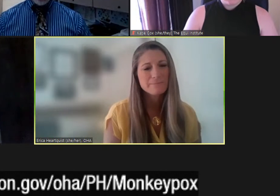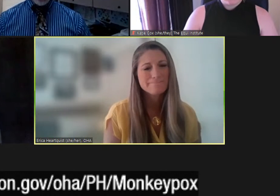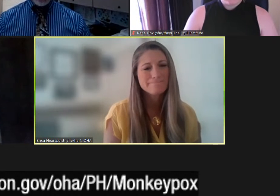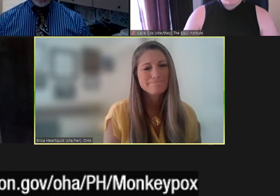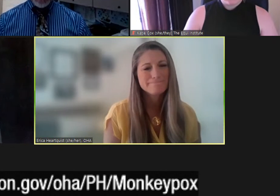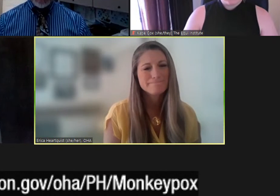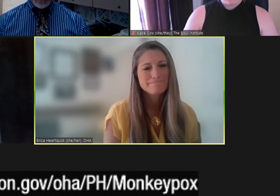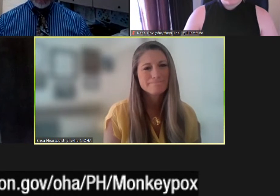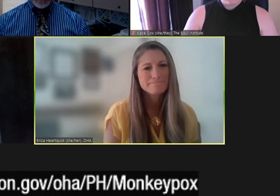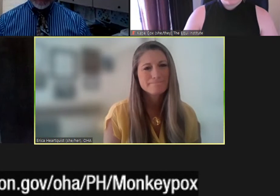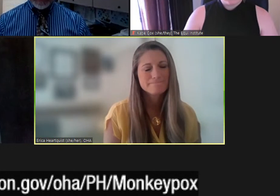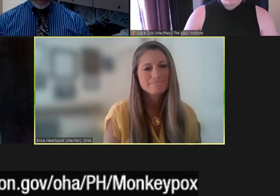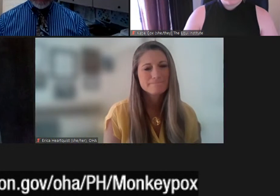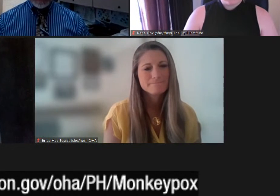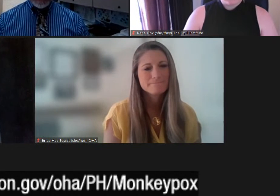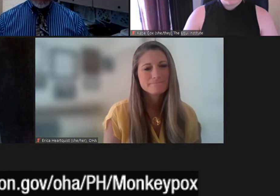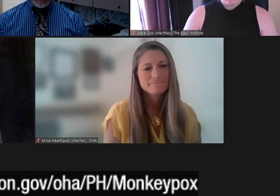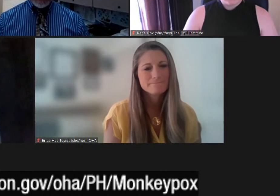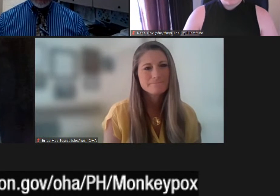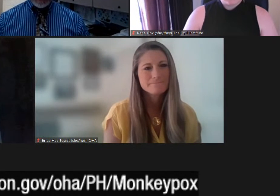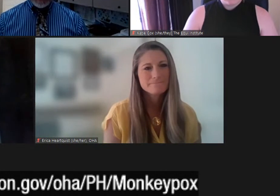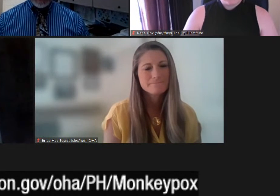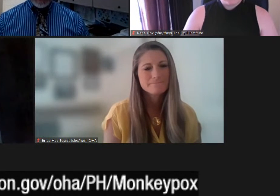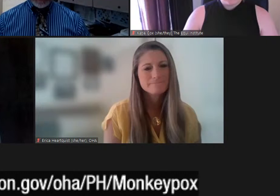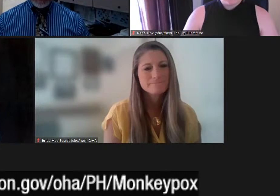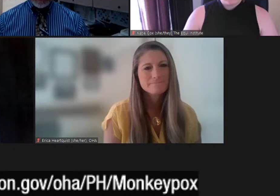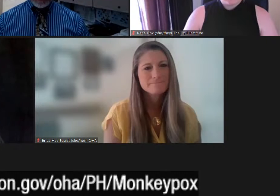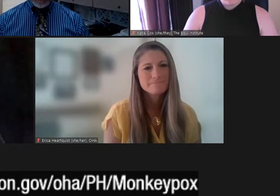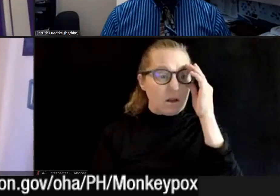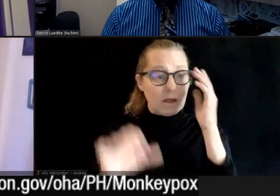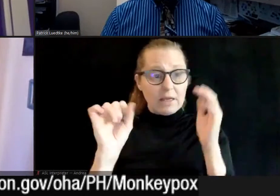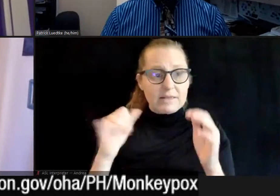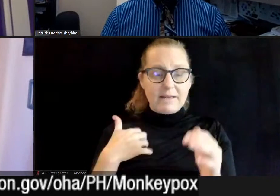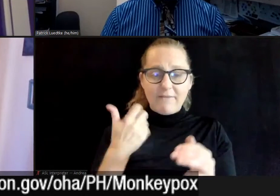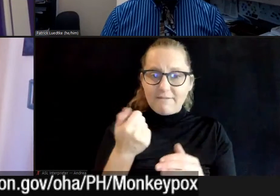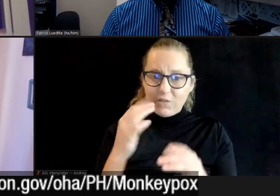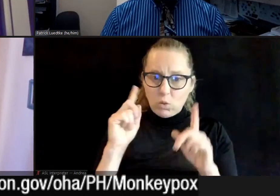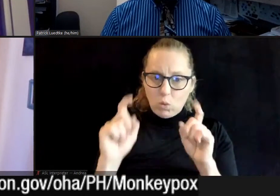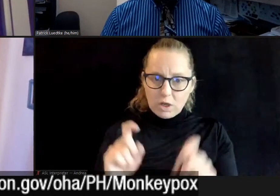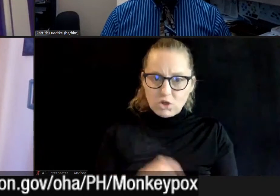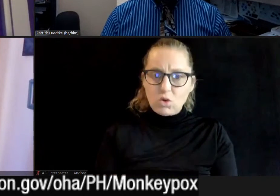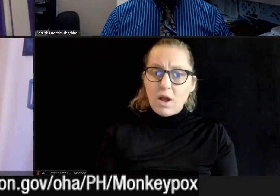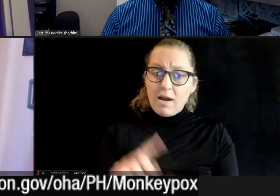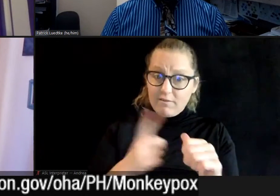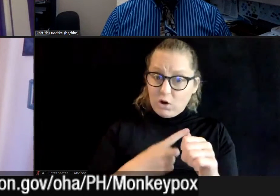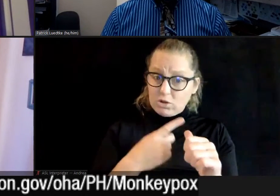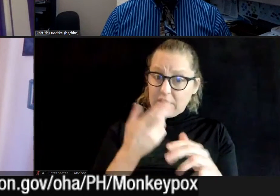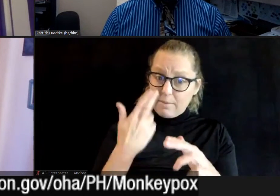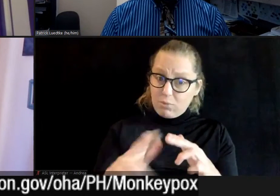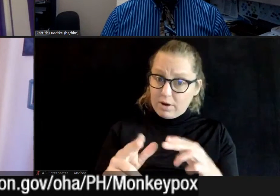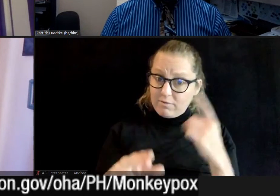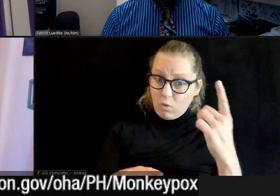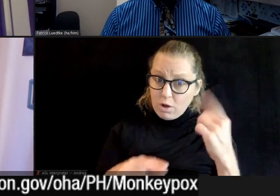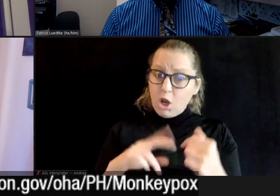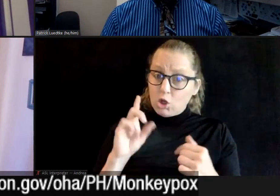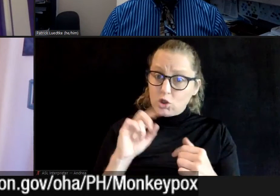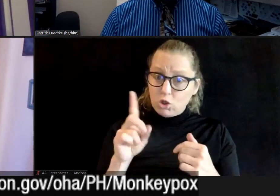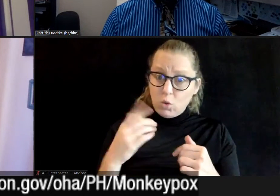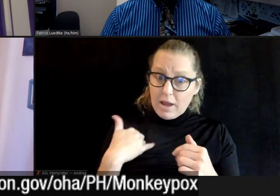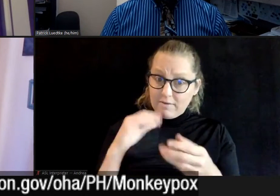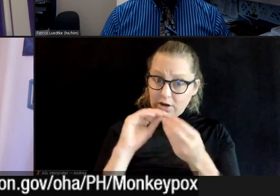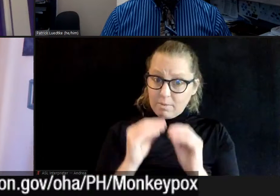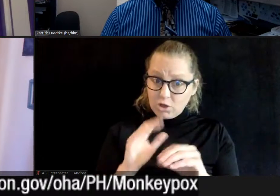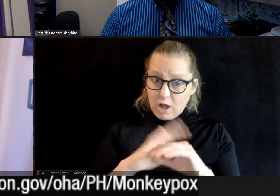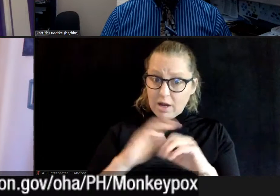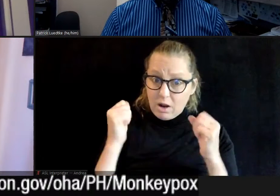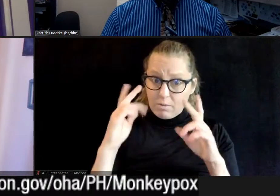Amelia. Yeah, I have a couple questions. First, just a brief one. Do you have the numbers on how many